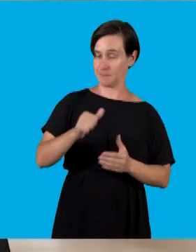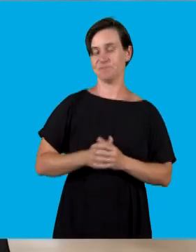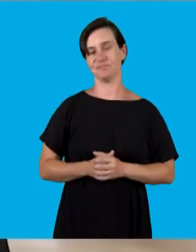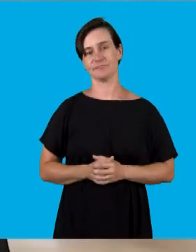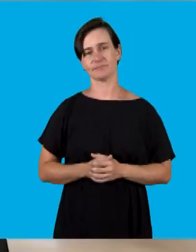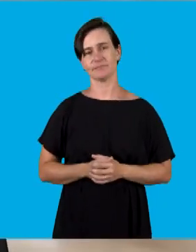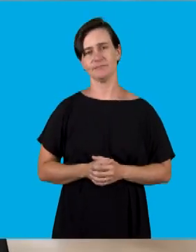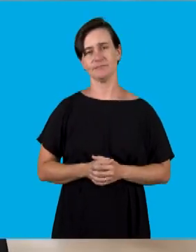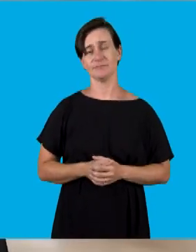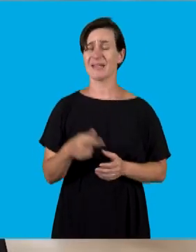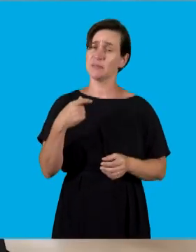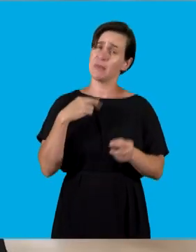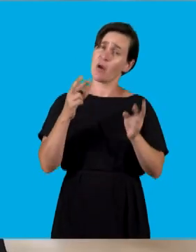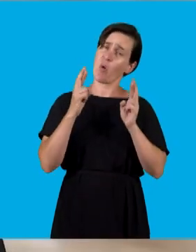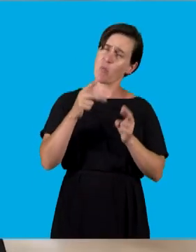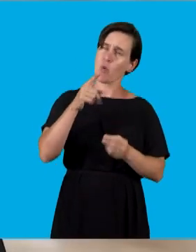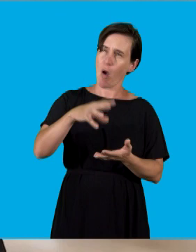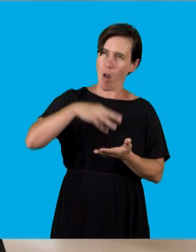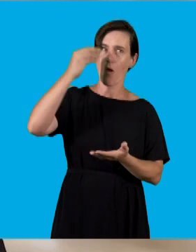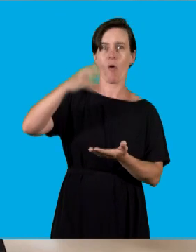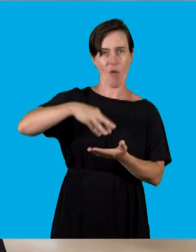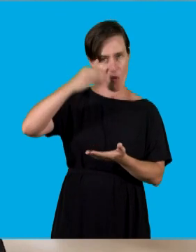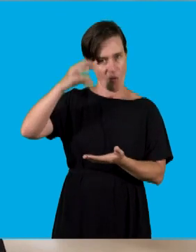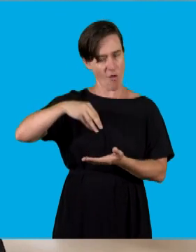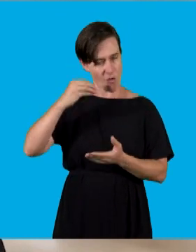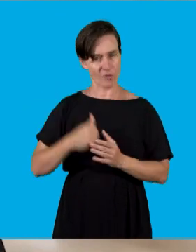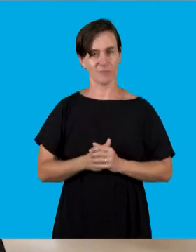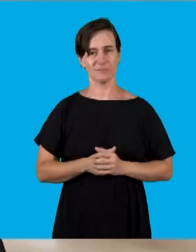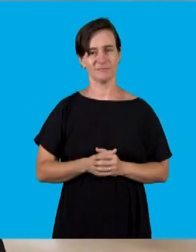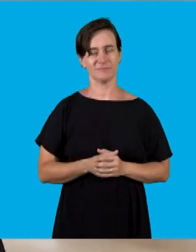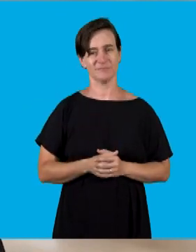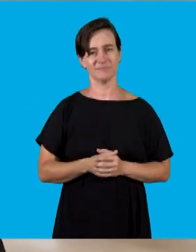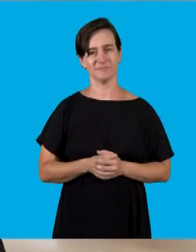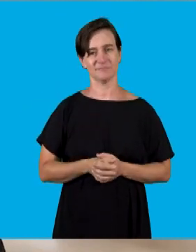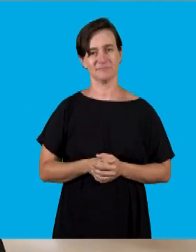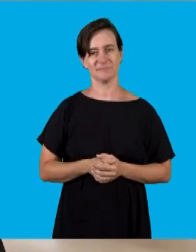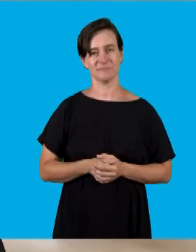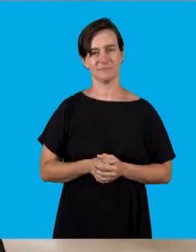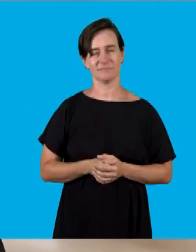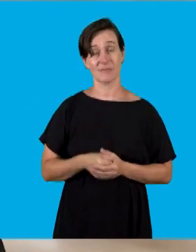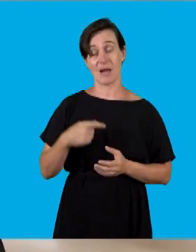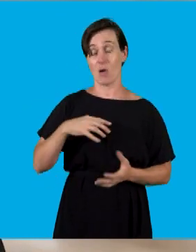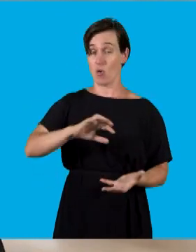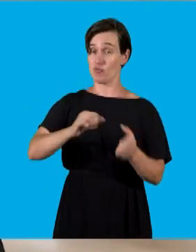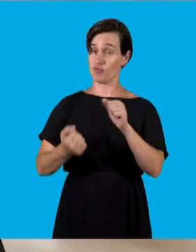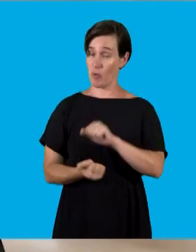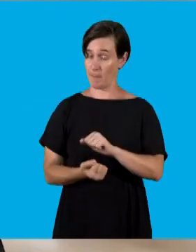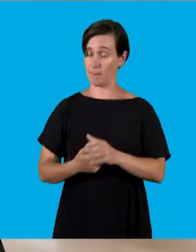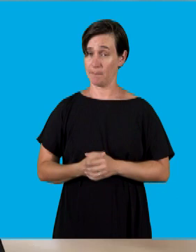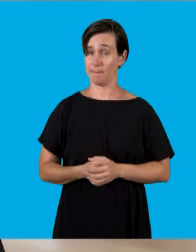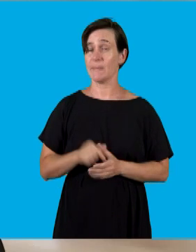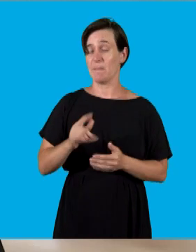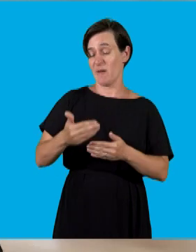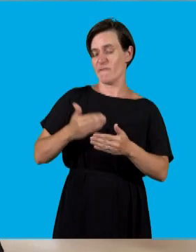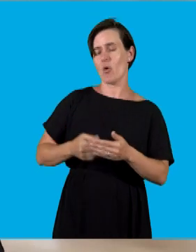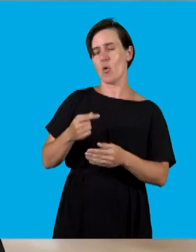Welcome back, grade 11s. I hope you have learned a lot in this lesson. And as we are about to wrap up, let's look